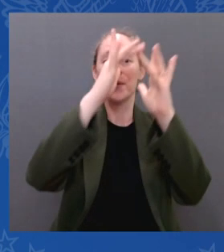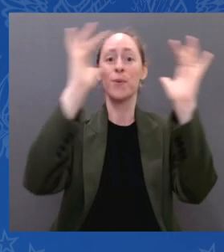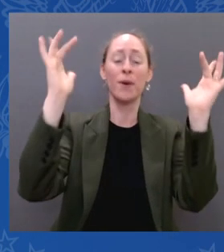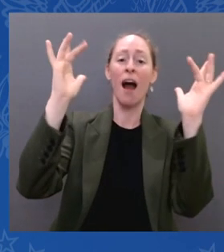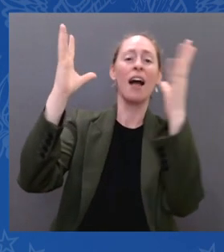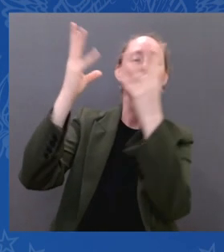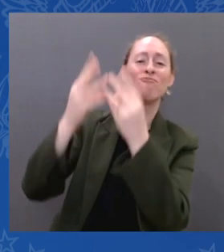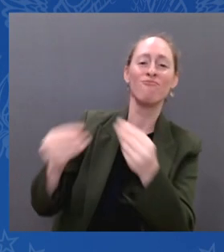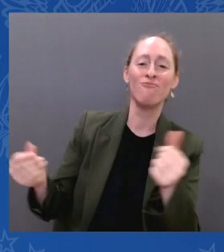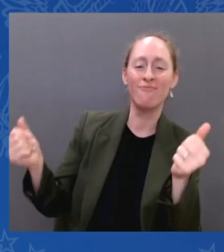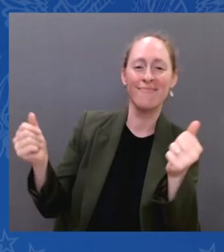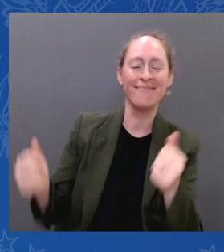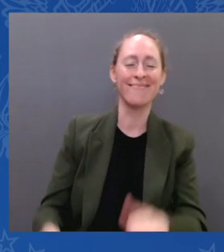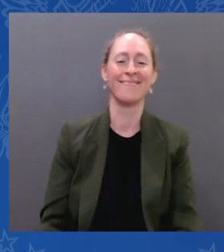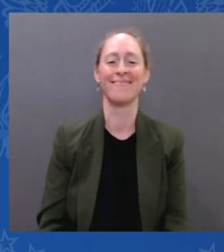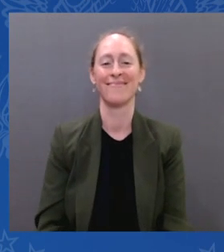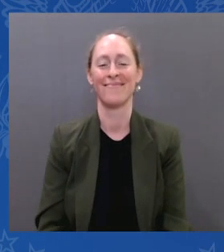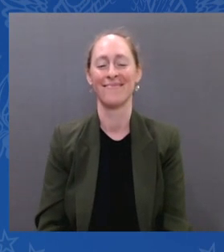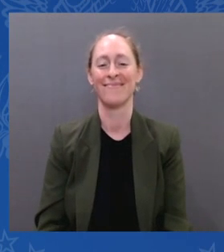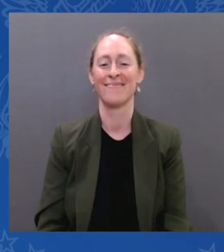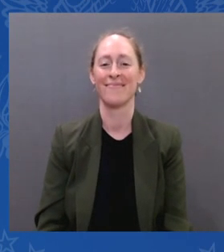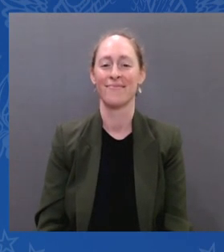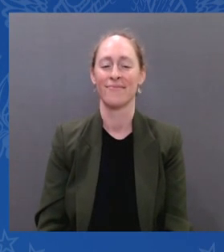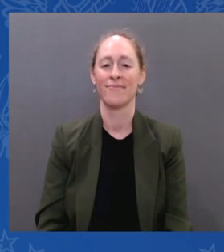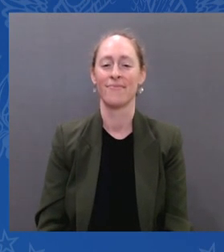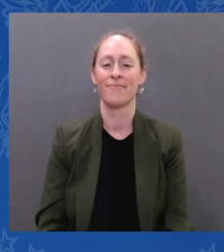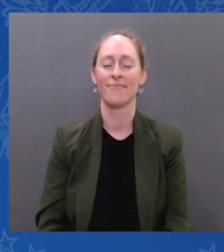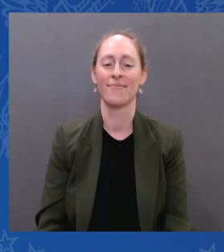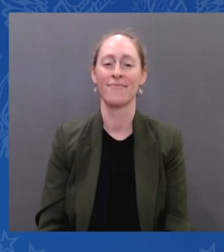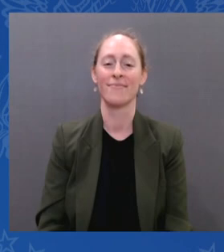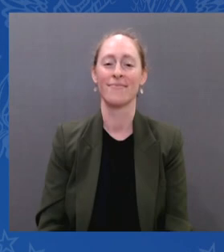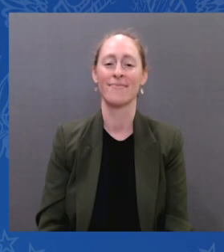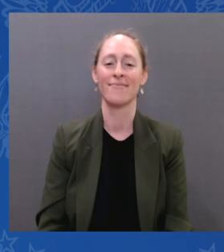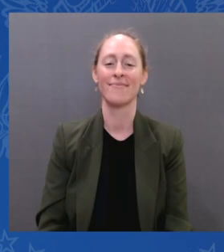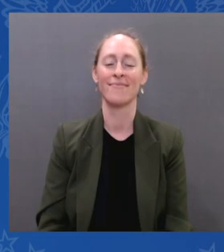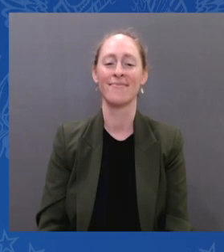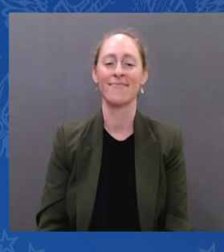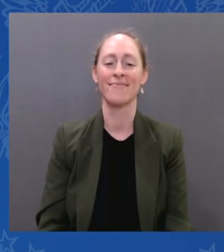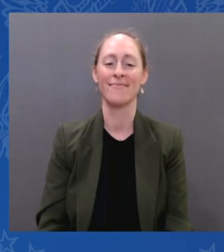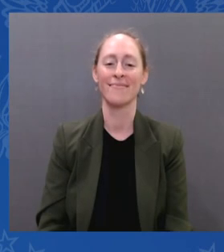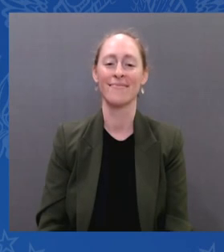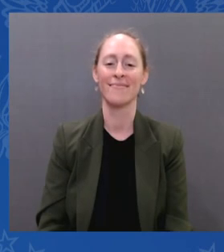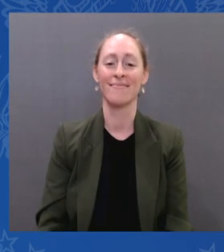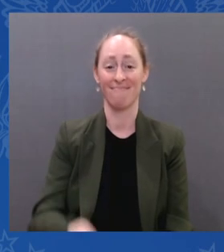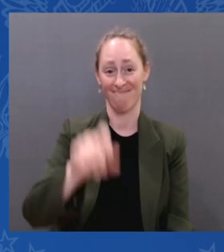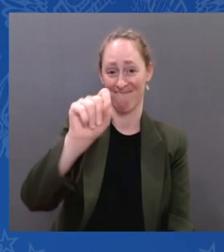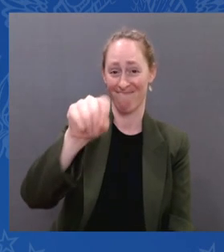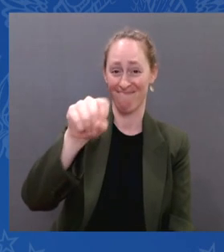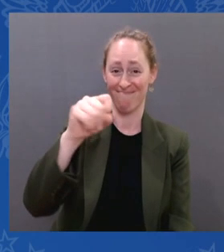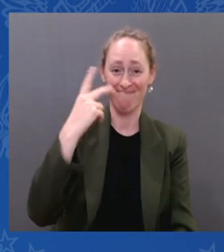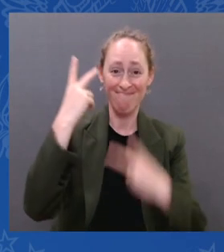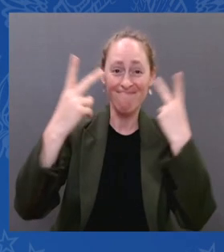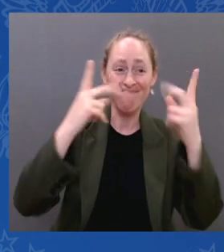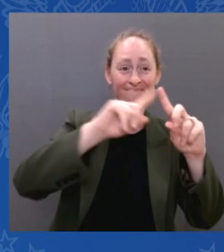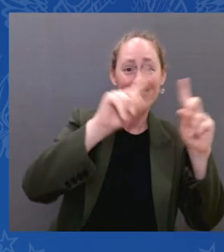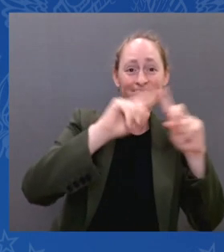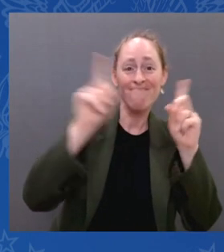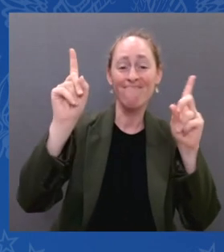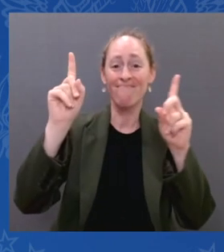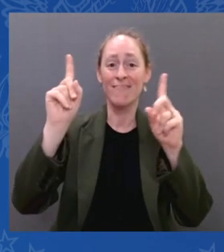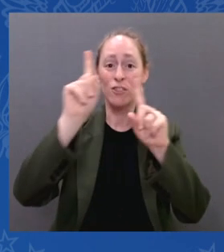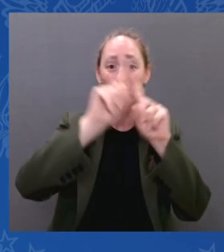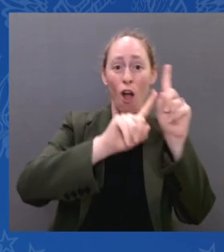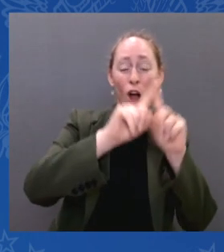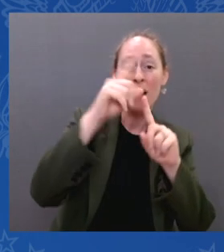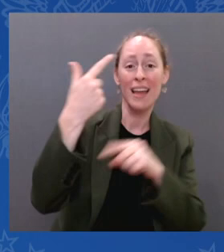13 billion, let me say that again, 13 billion years ago. It's hard to even fathom. Tomorrow, when this image